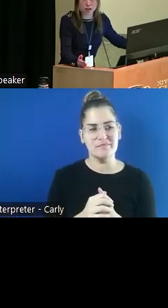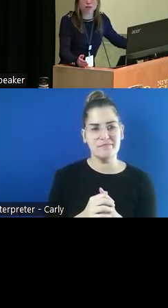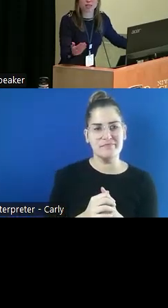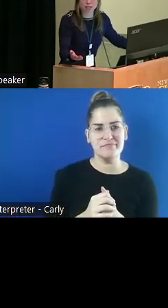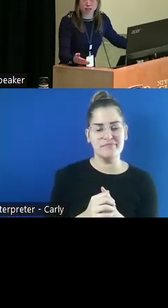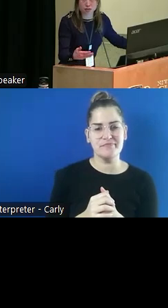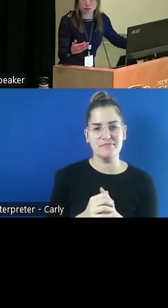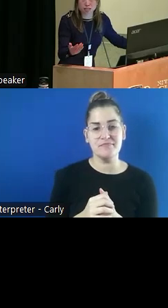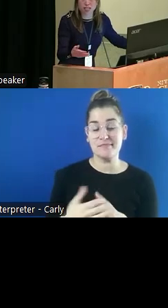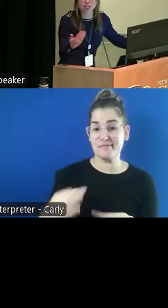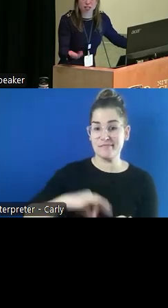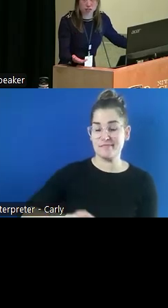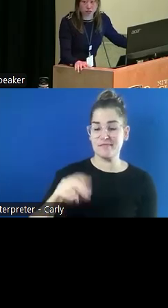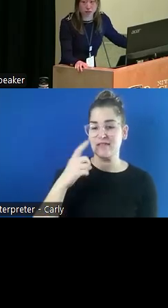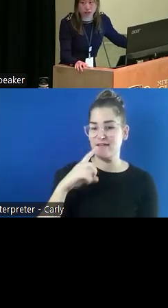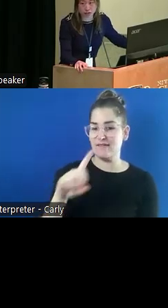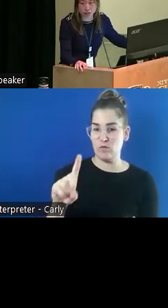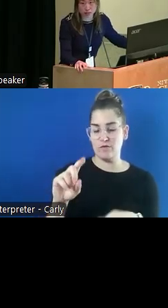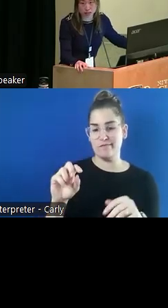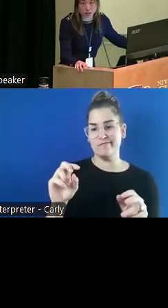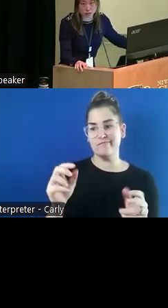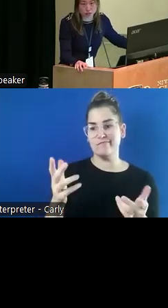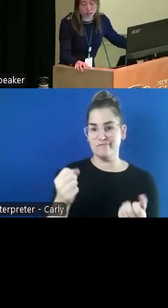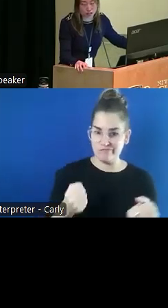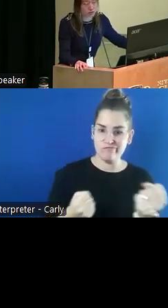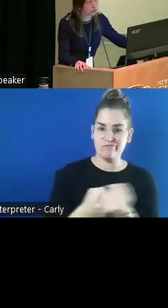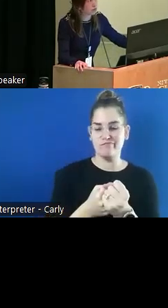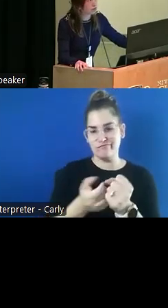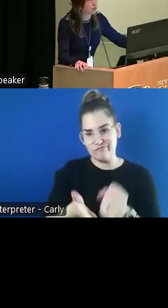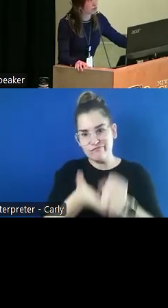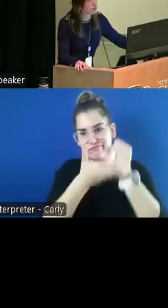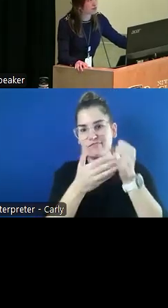maybe augmenting or being an accessory for mental health treatments.